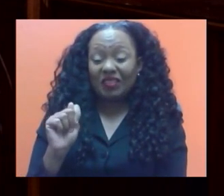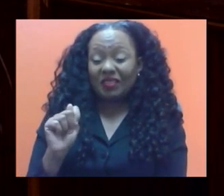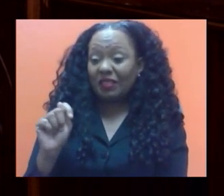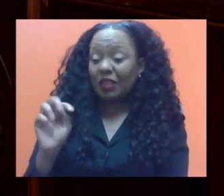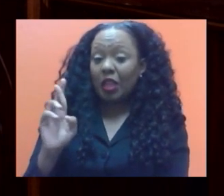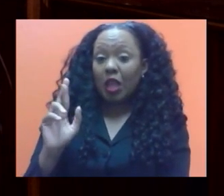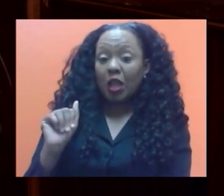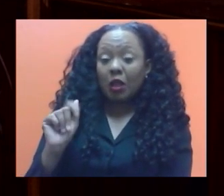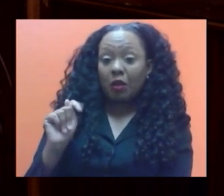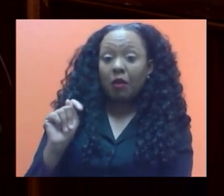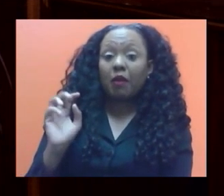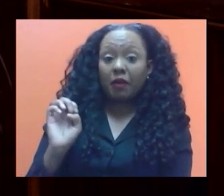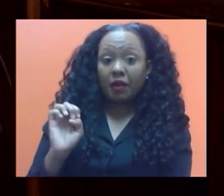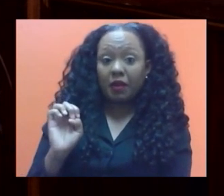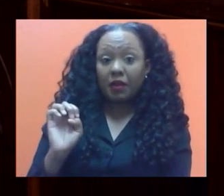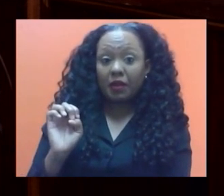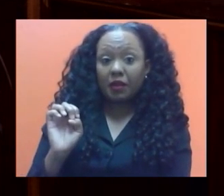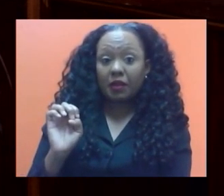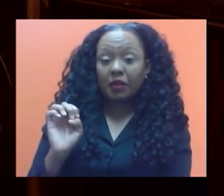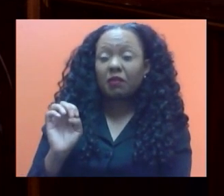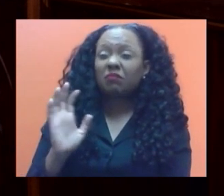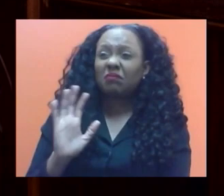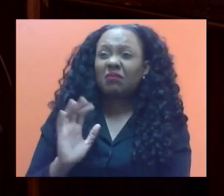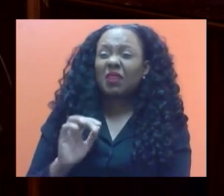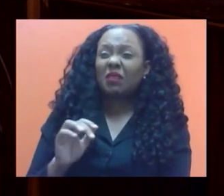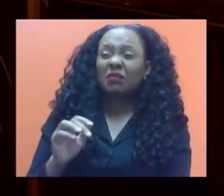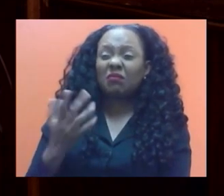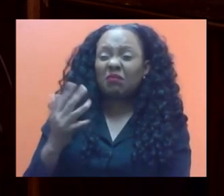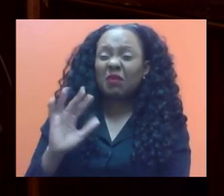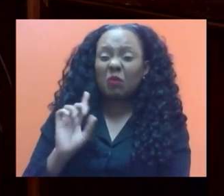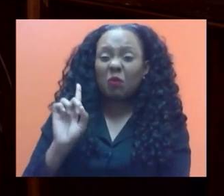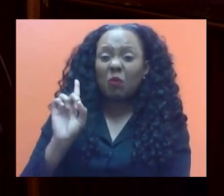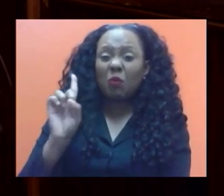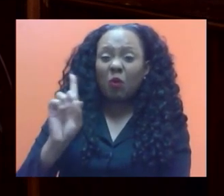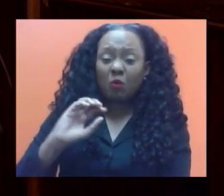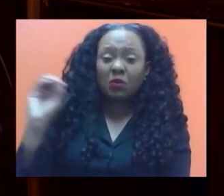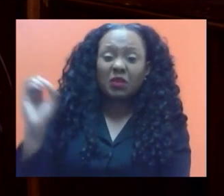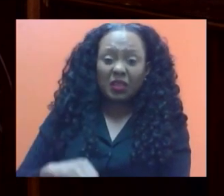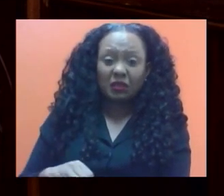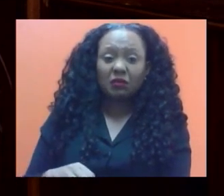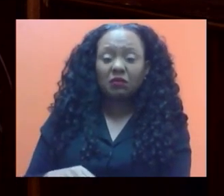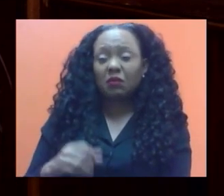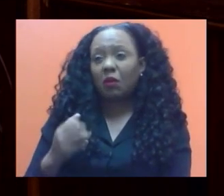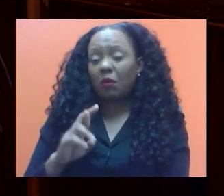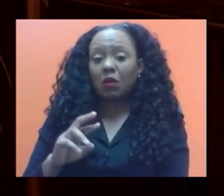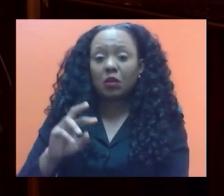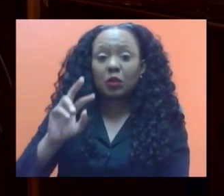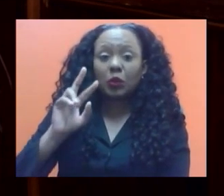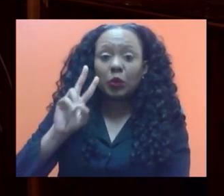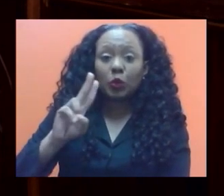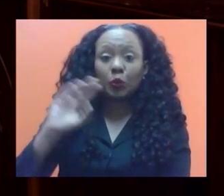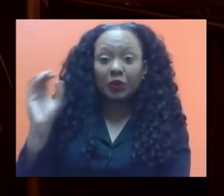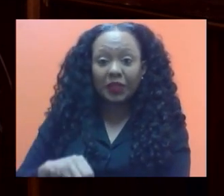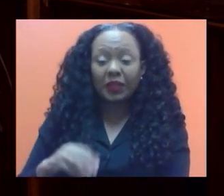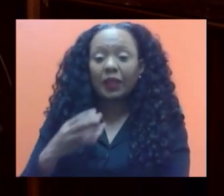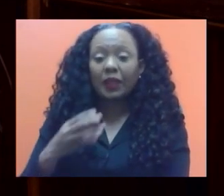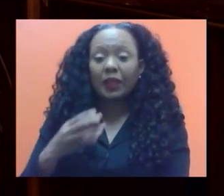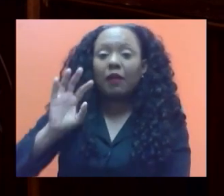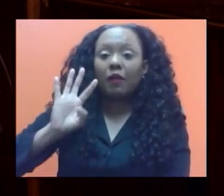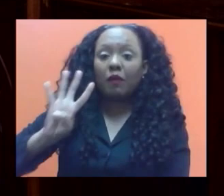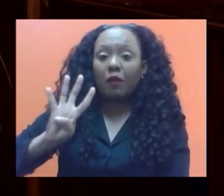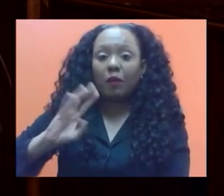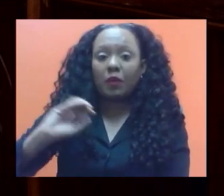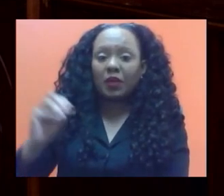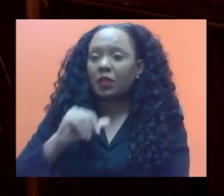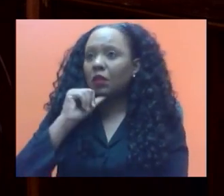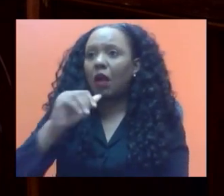4 years, just shy of 4 years, have been at 1%, 2%, and 4%. Not the